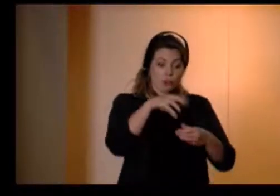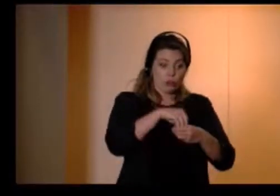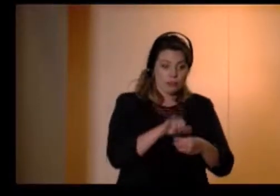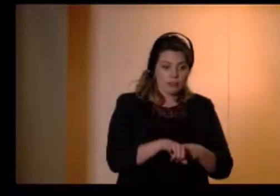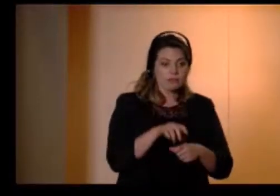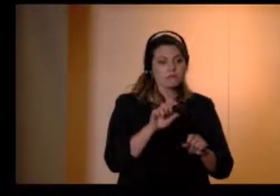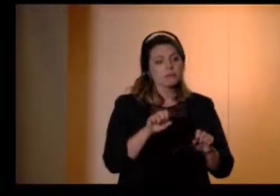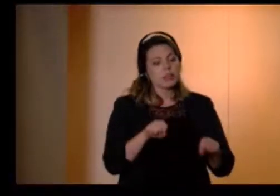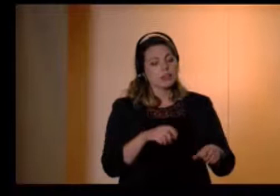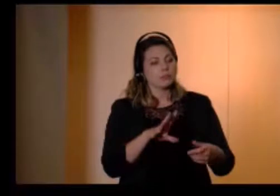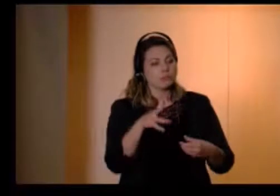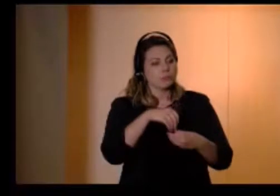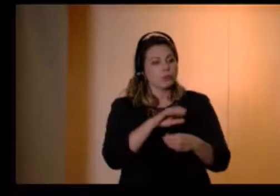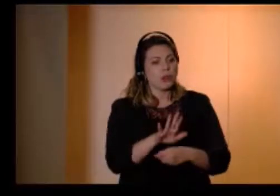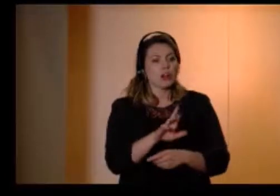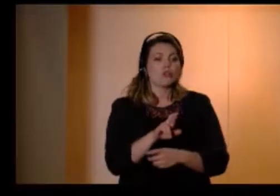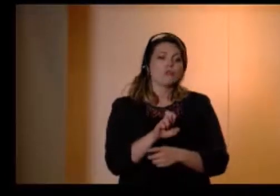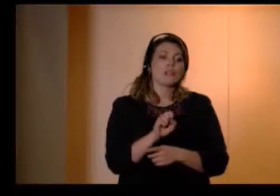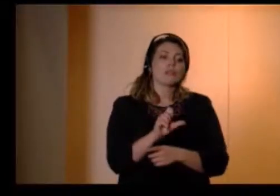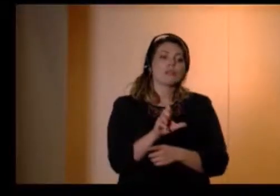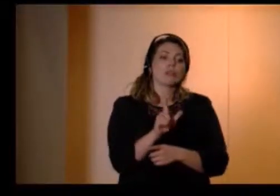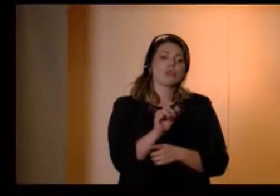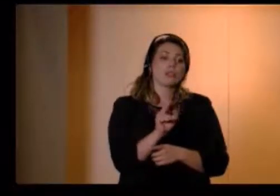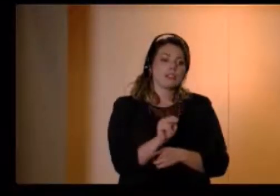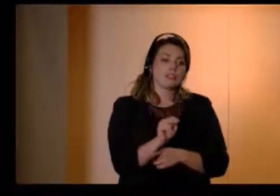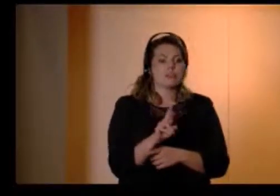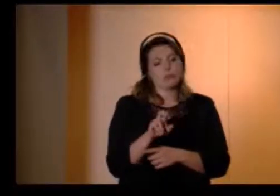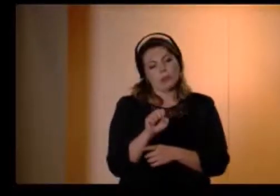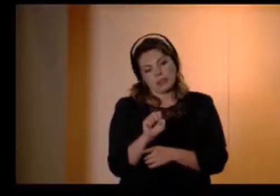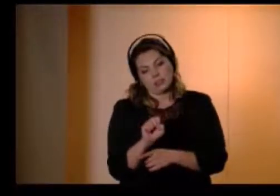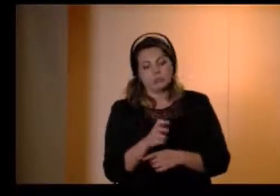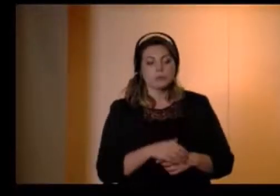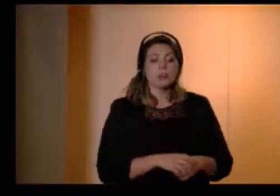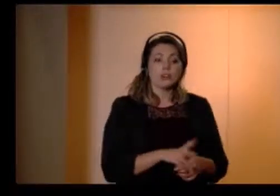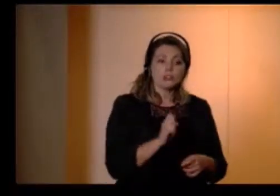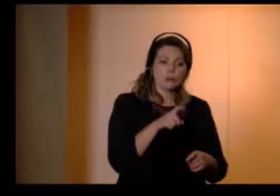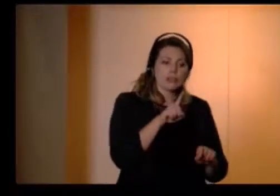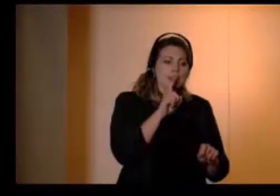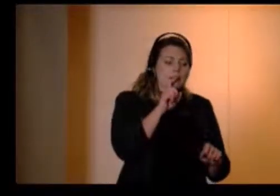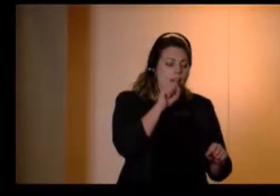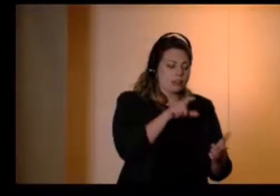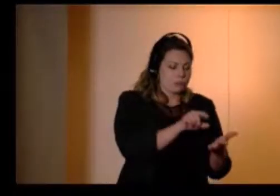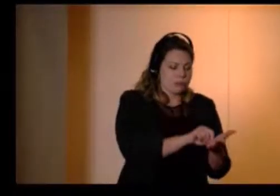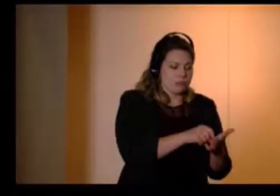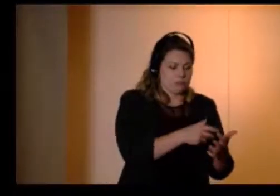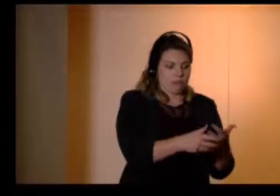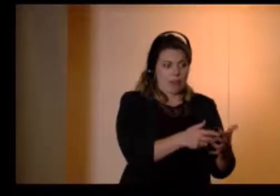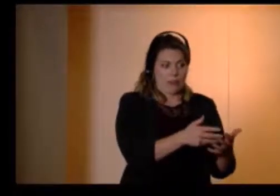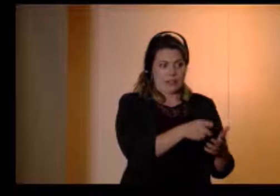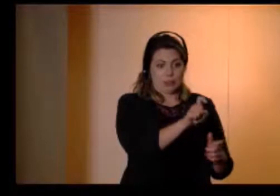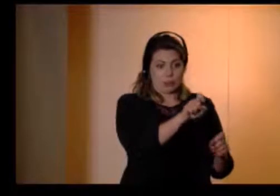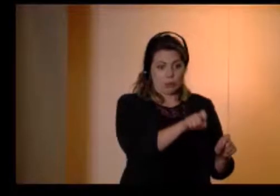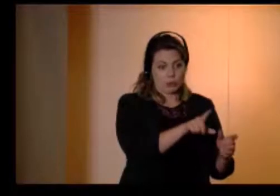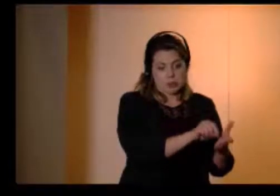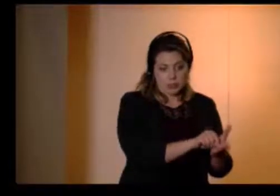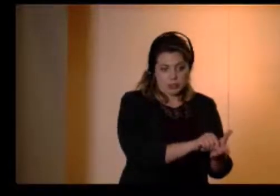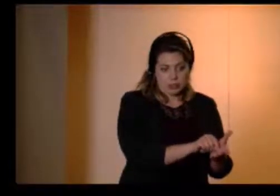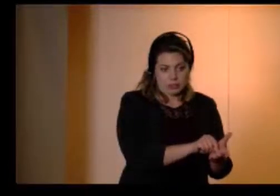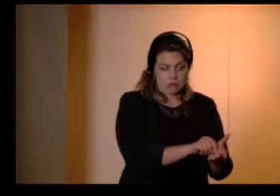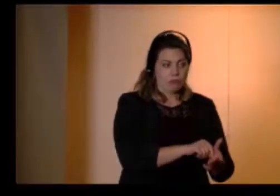that the prints actually end up being printed the way they were intended, which is important